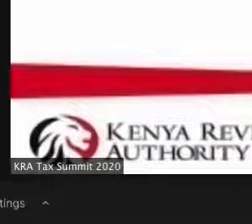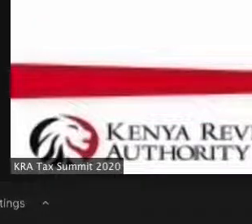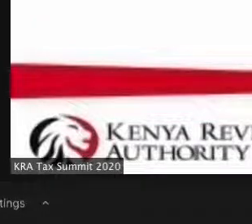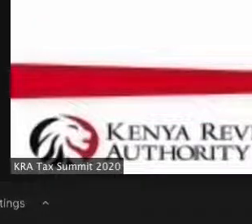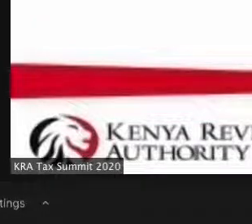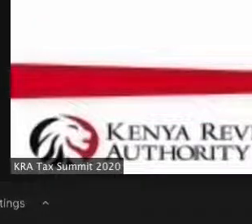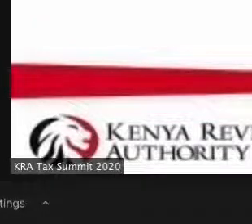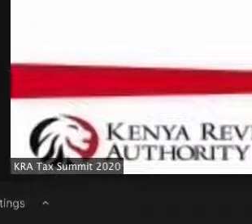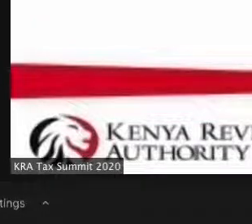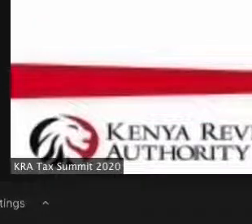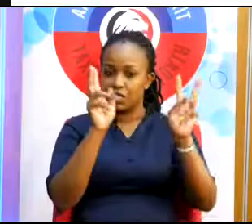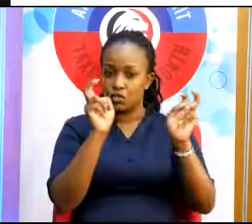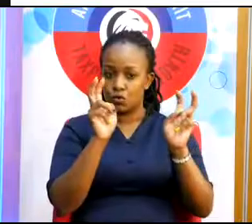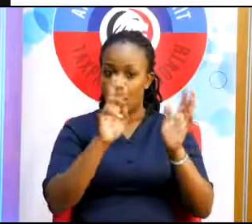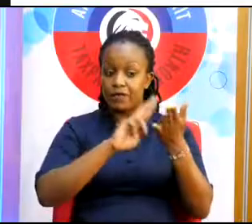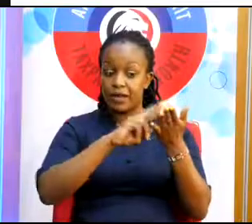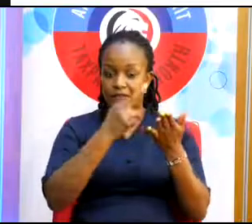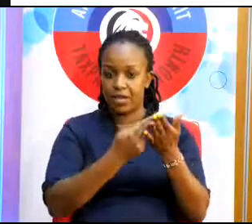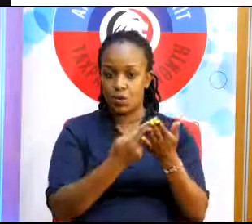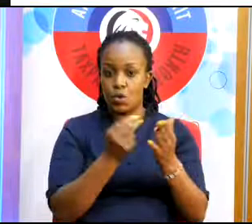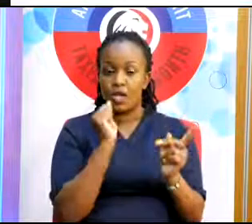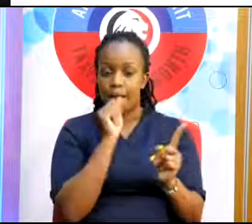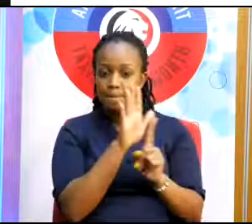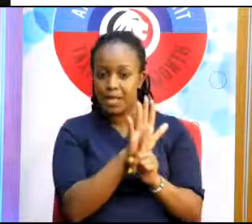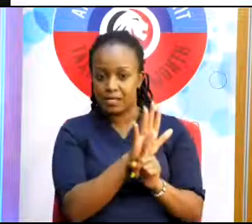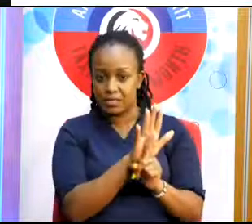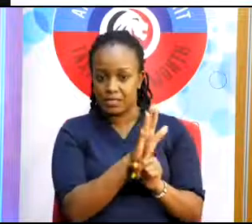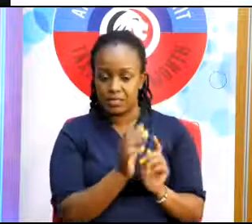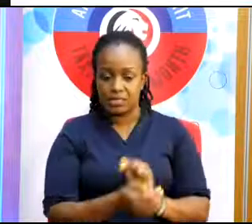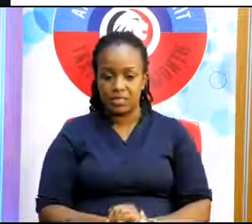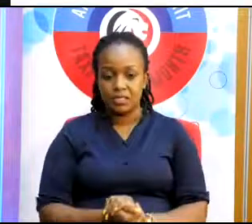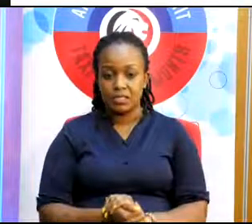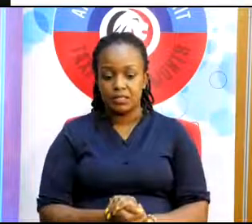In terms of revenue impact,